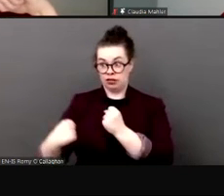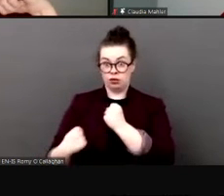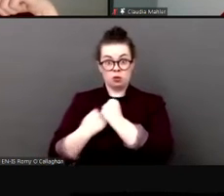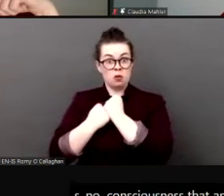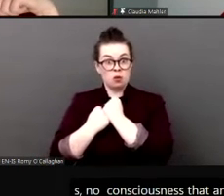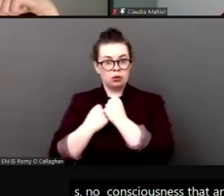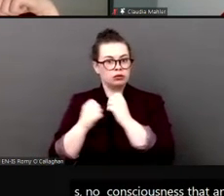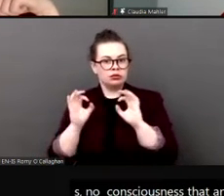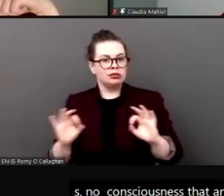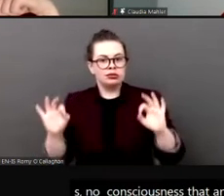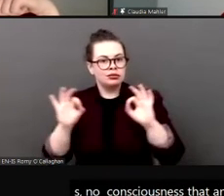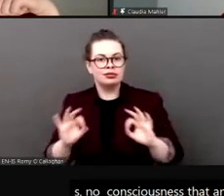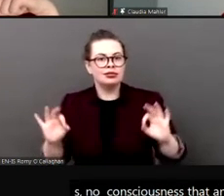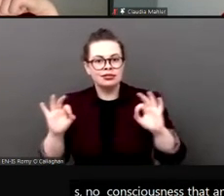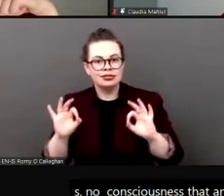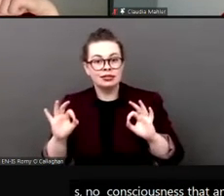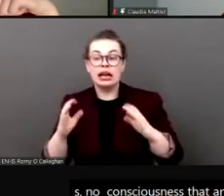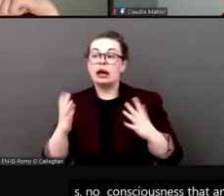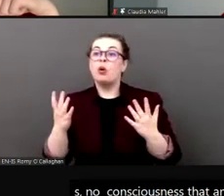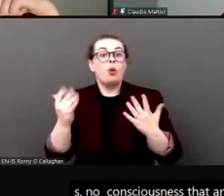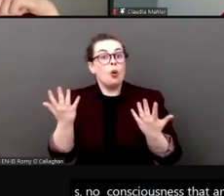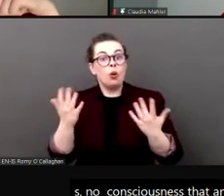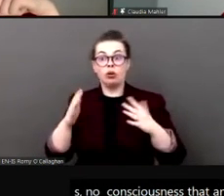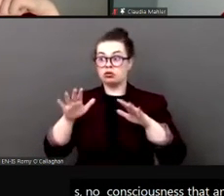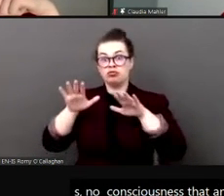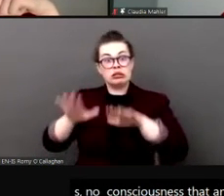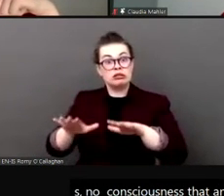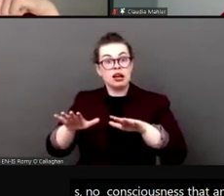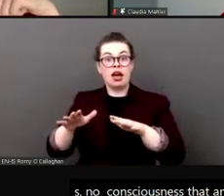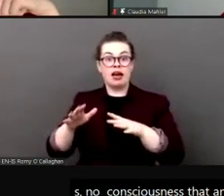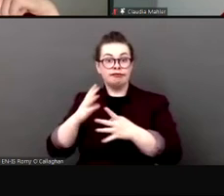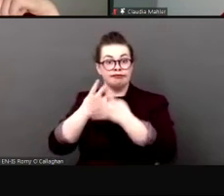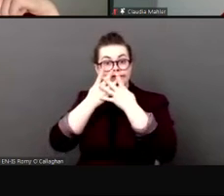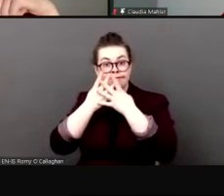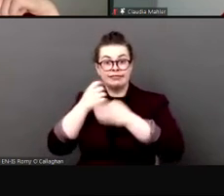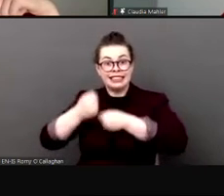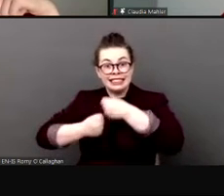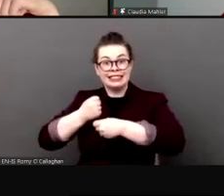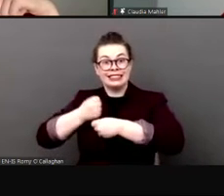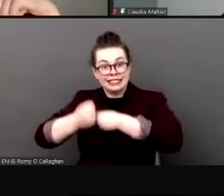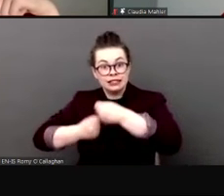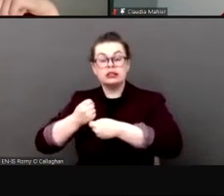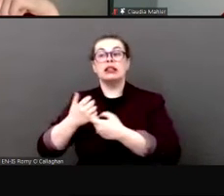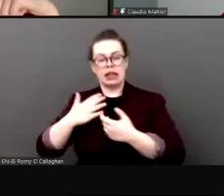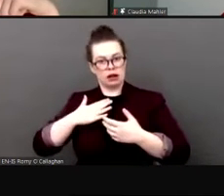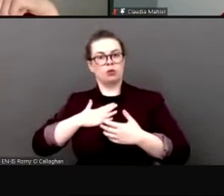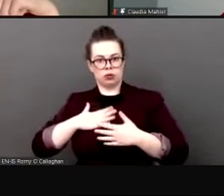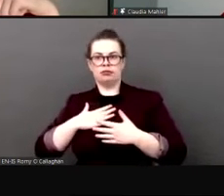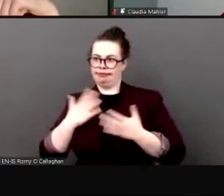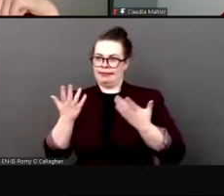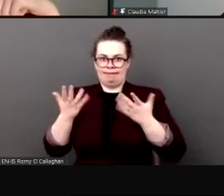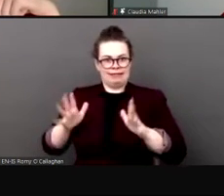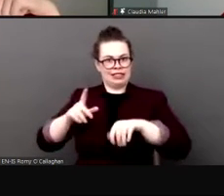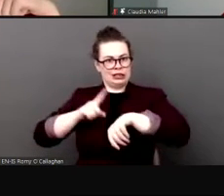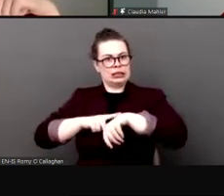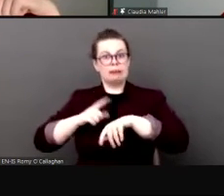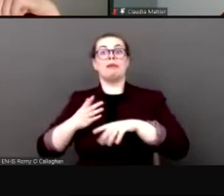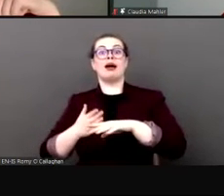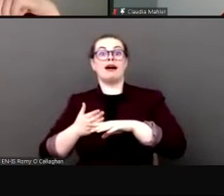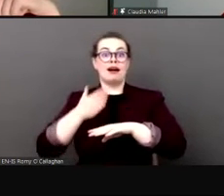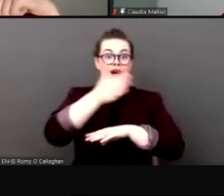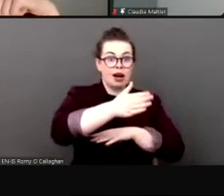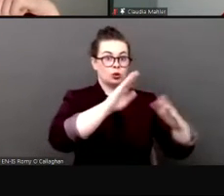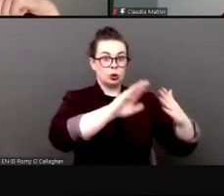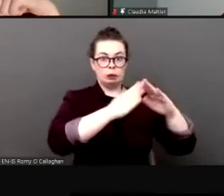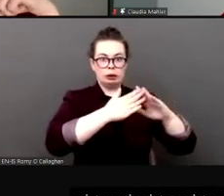difficulties in reintegrating into society. And indeed, in the civil process, very little is done to